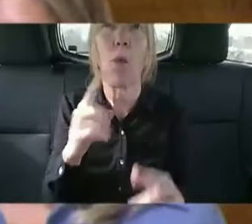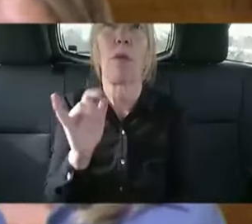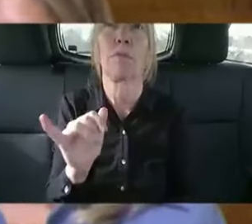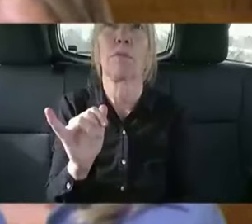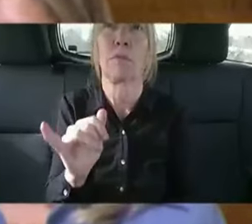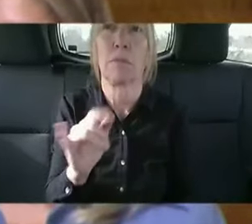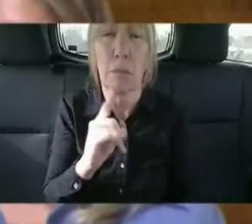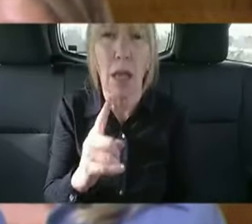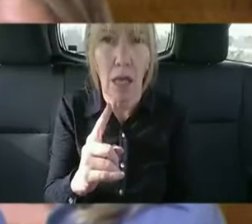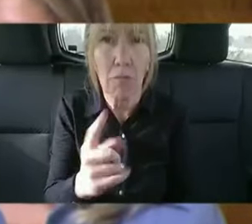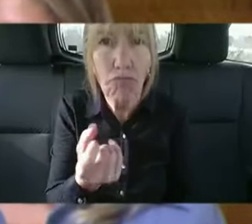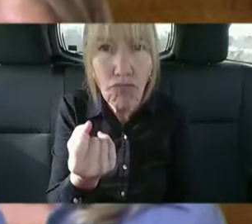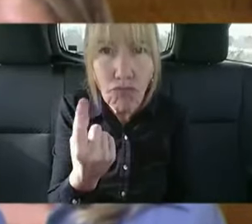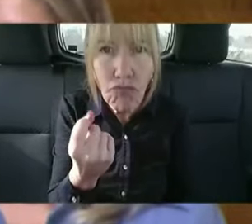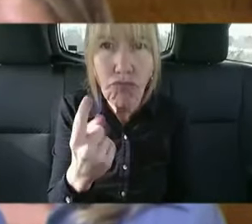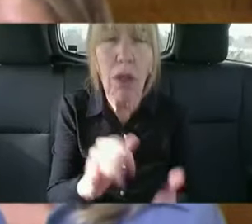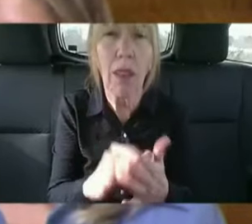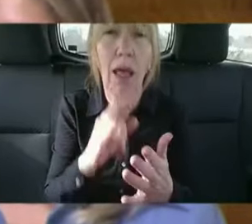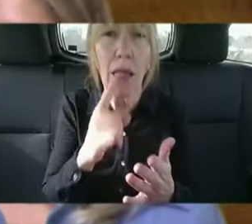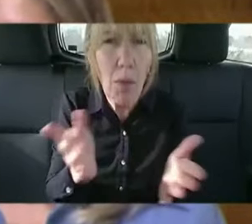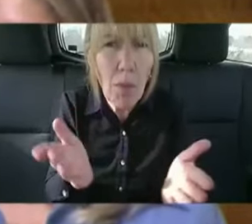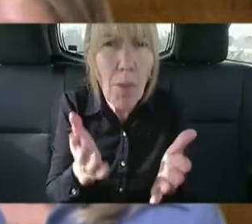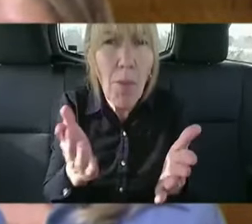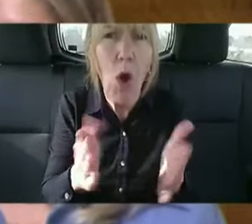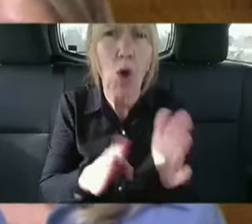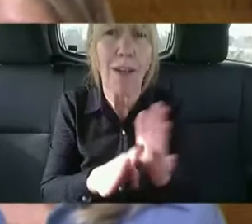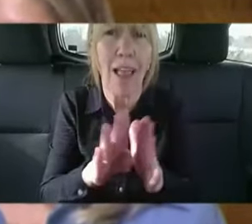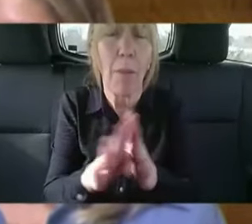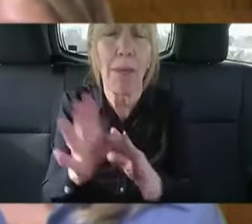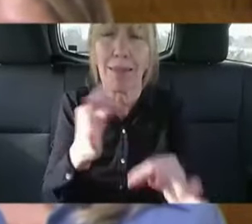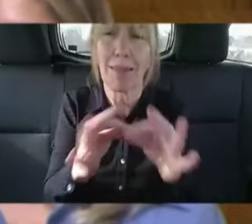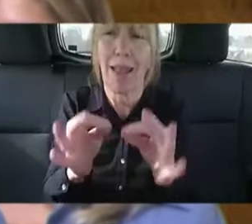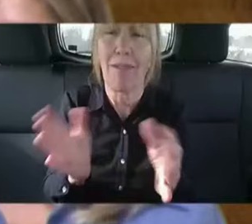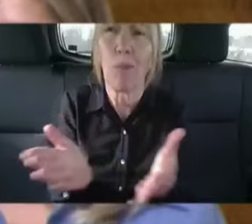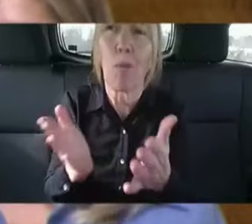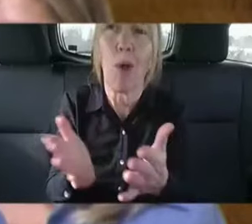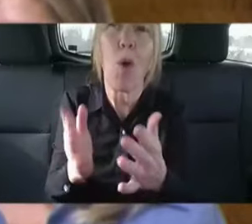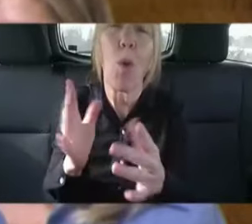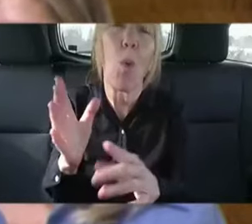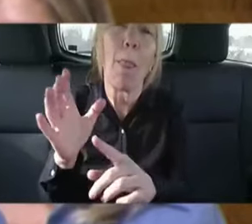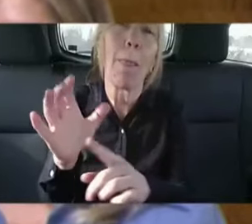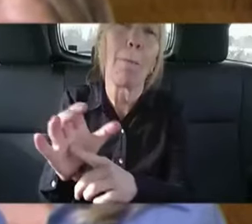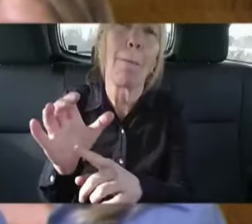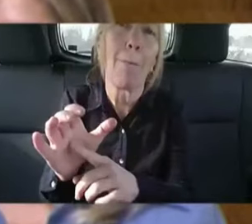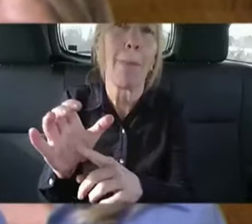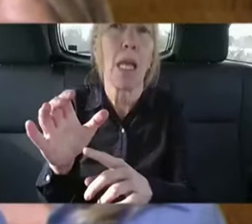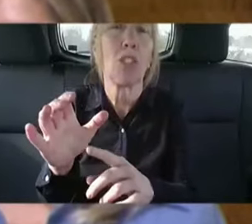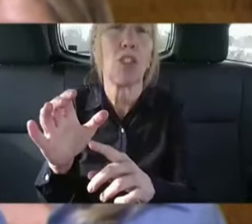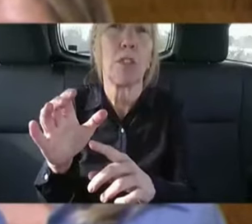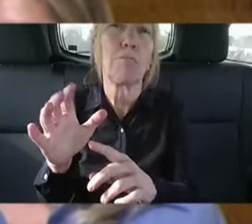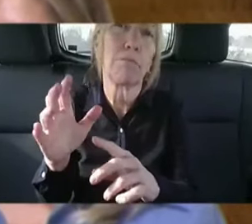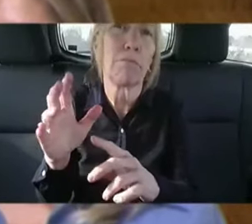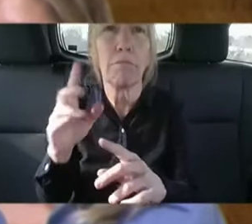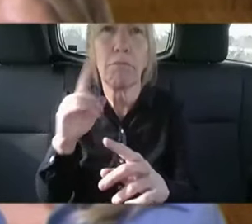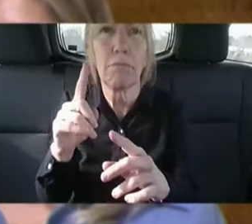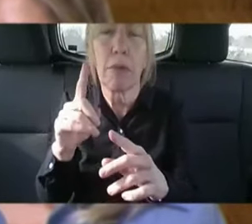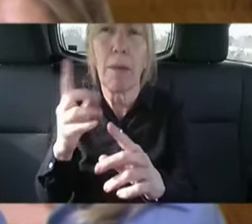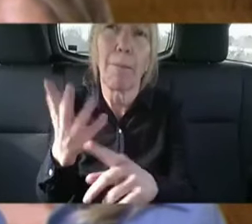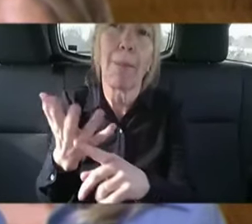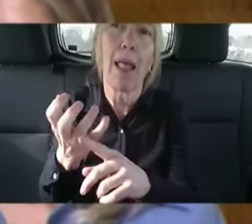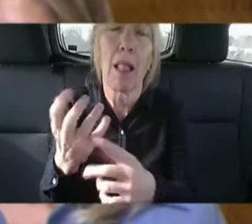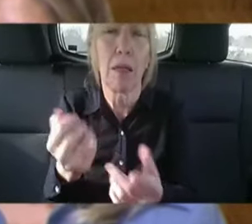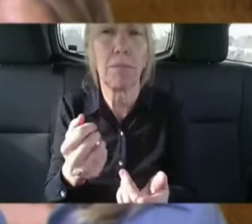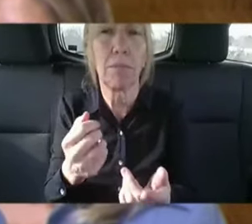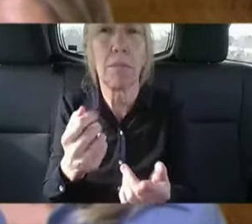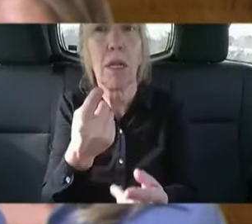actually promote development as opposed to promote a populist appeal. Next, Dr. Harkin.